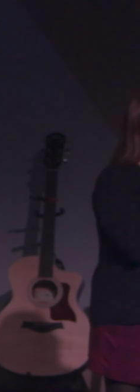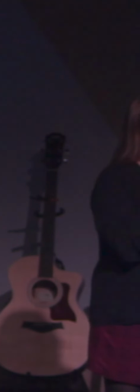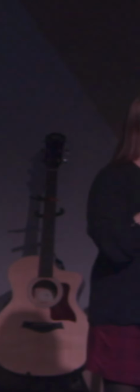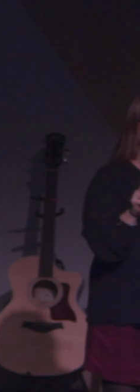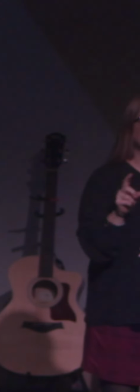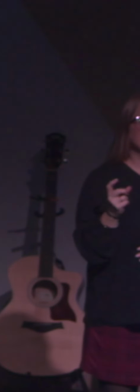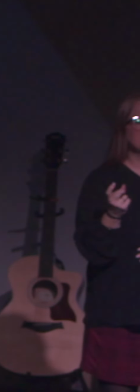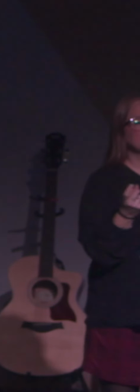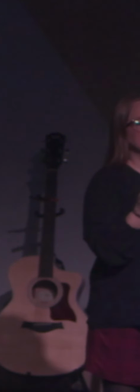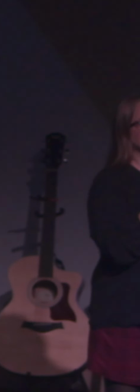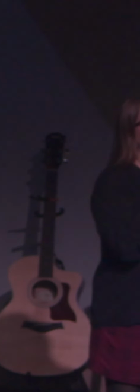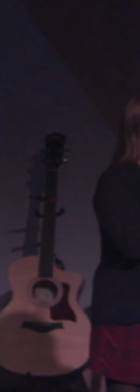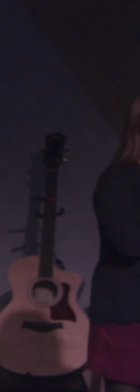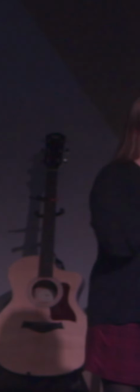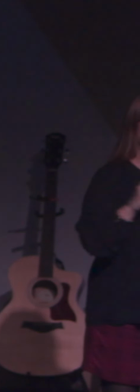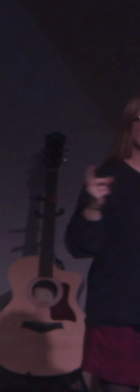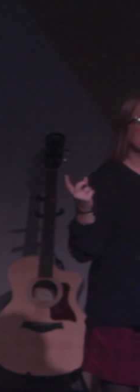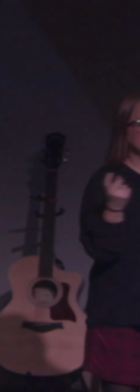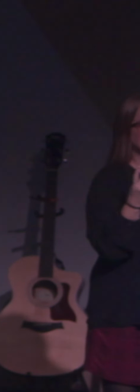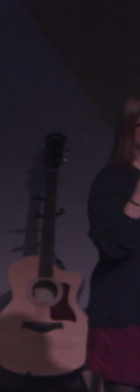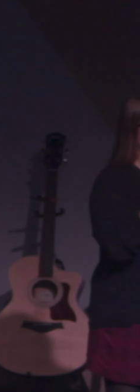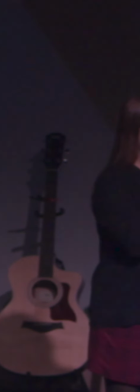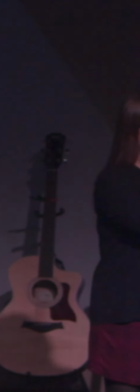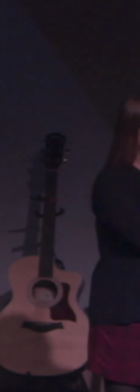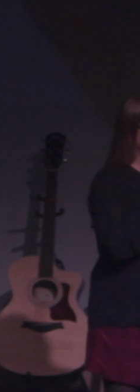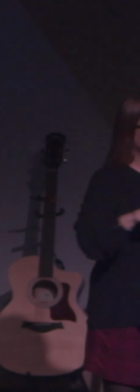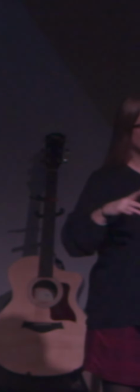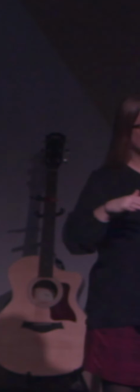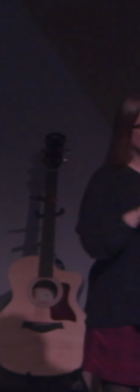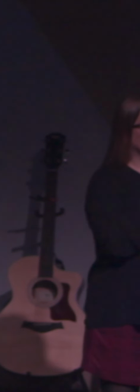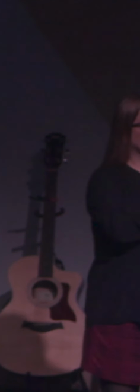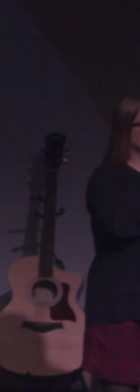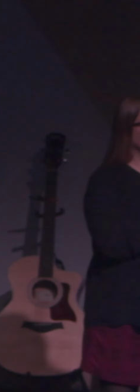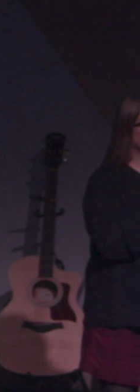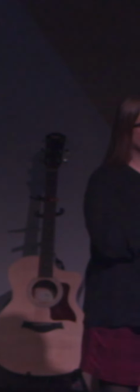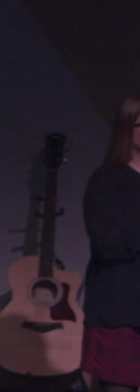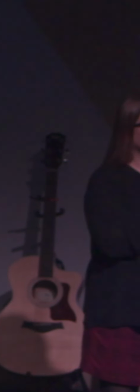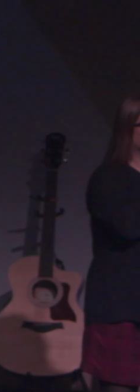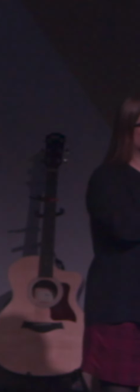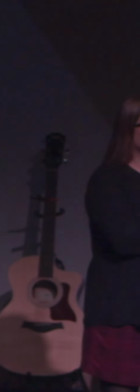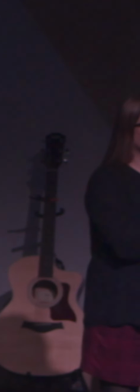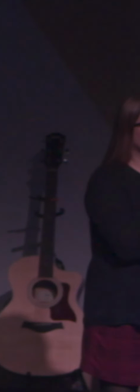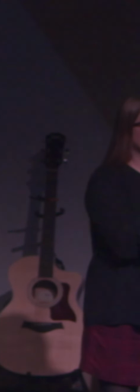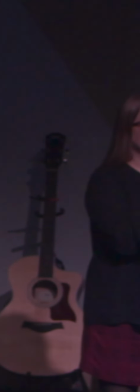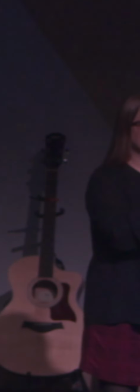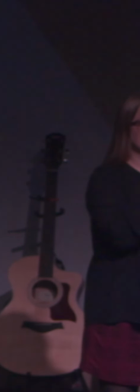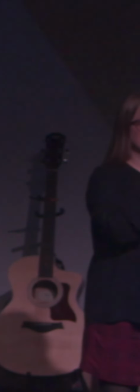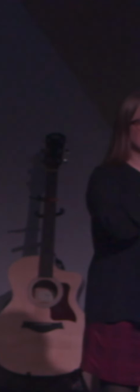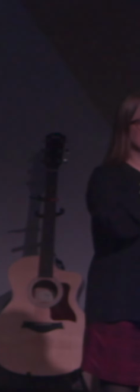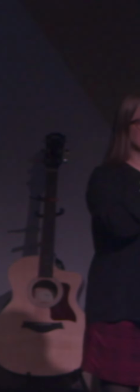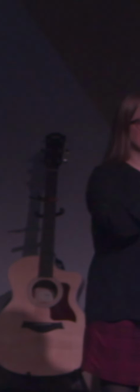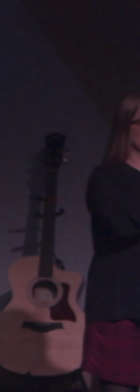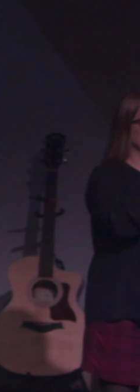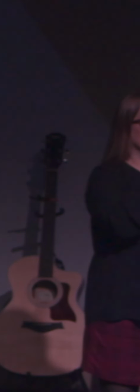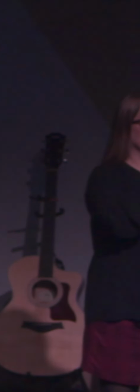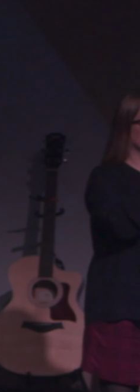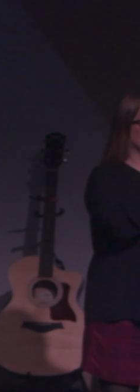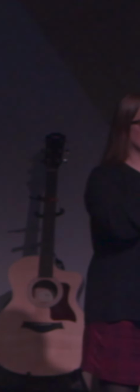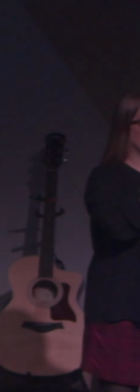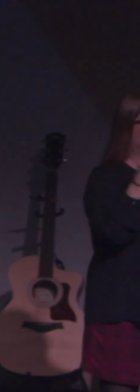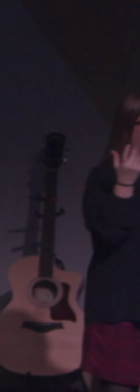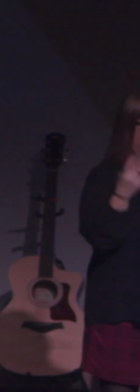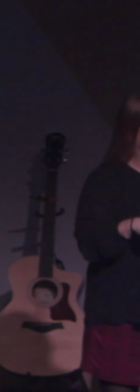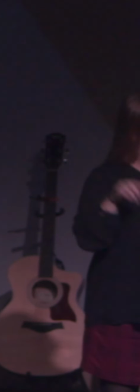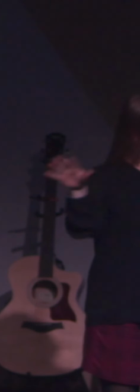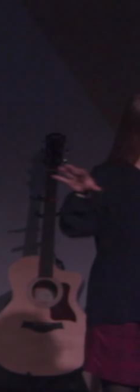bit, and I come back to where the beach is at, and I stand there. And I look out over the beach, and all these things are